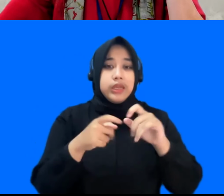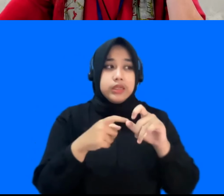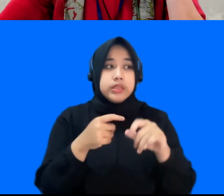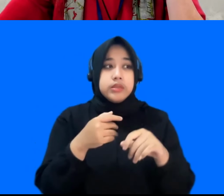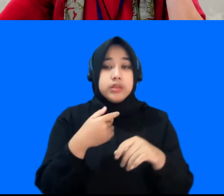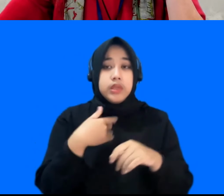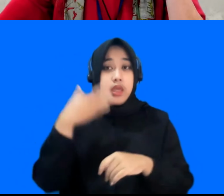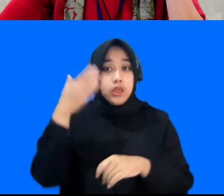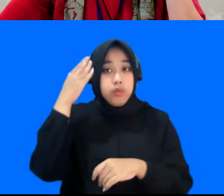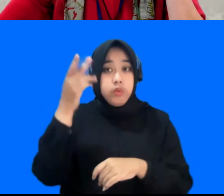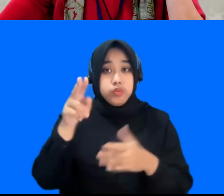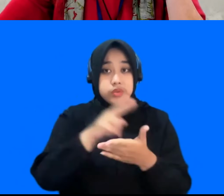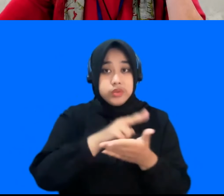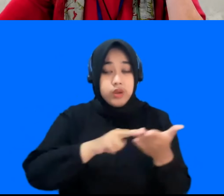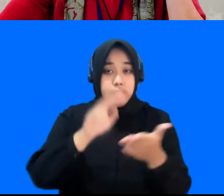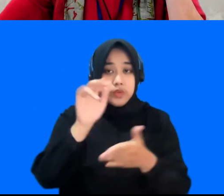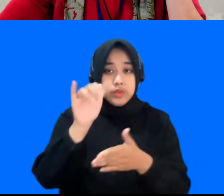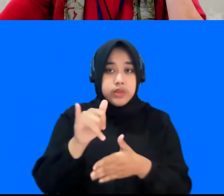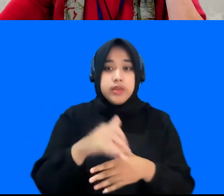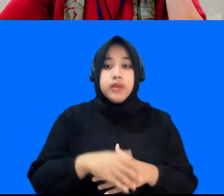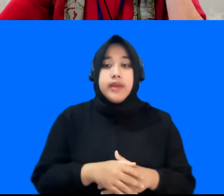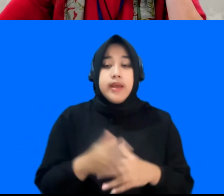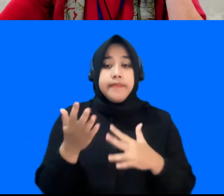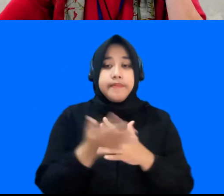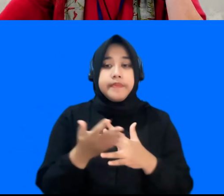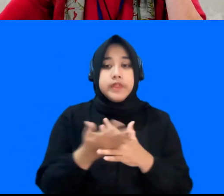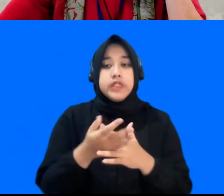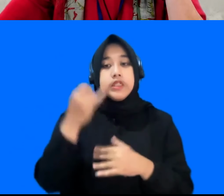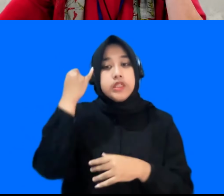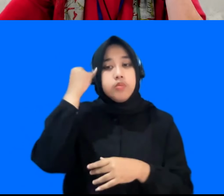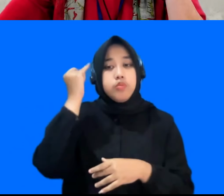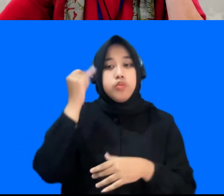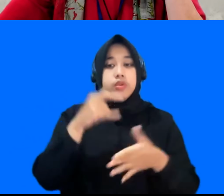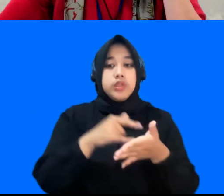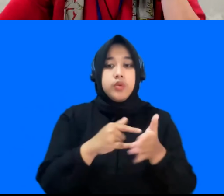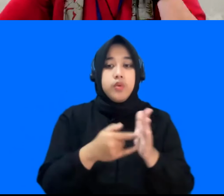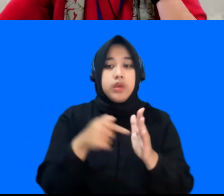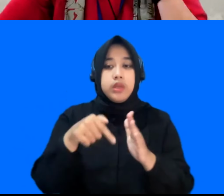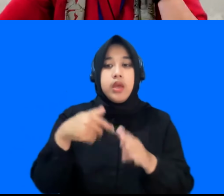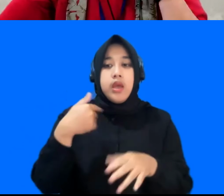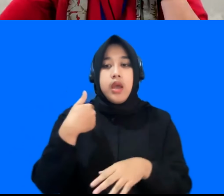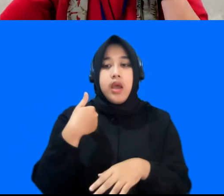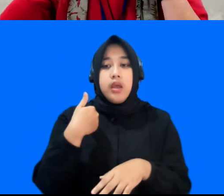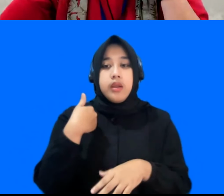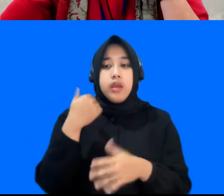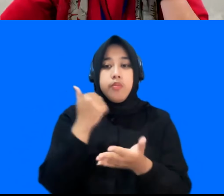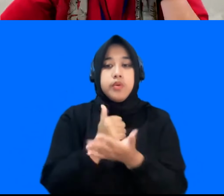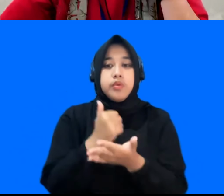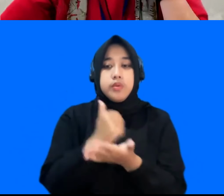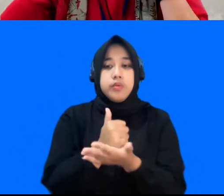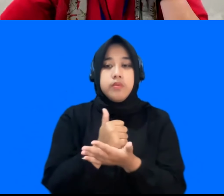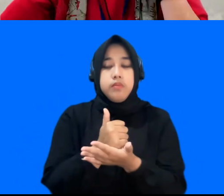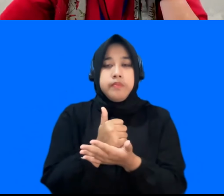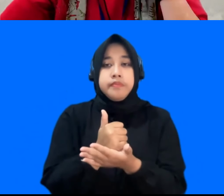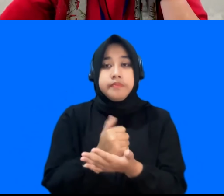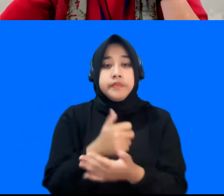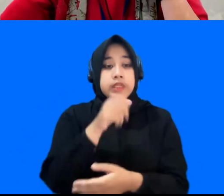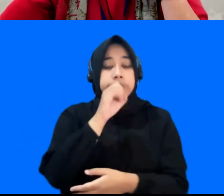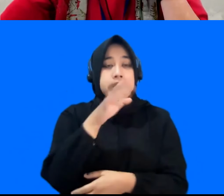The access to knowledge on technologies, I think, is something that you can talk to your professors about, your lecturers about. Of